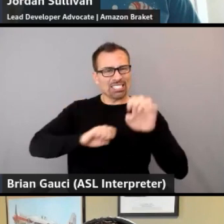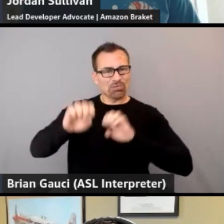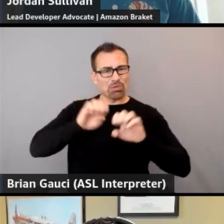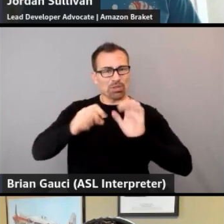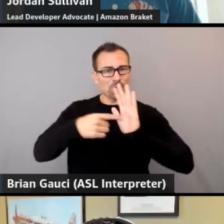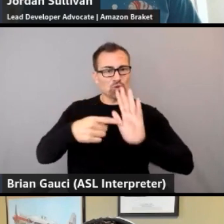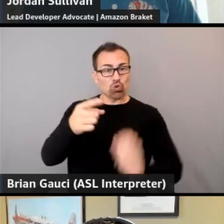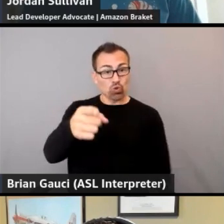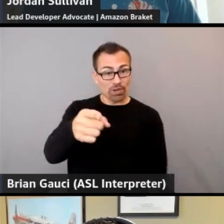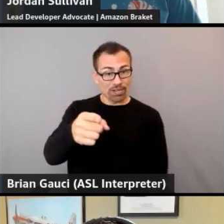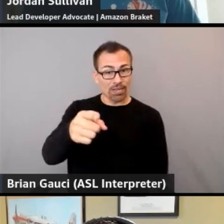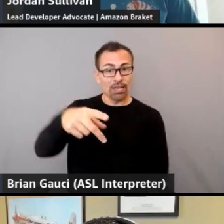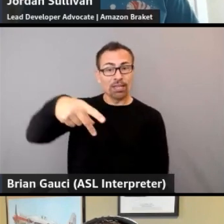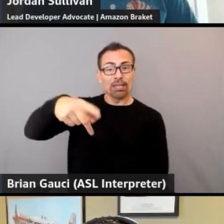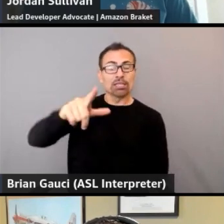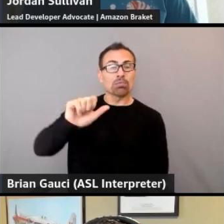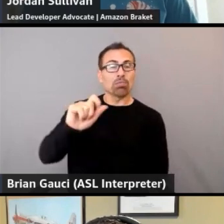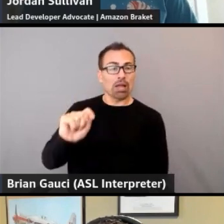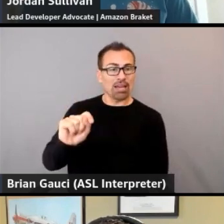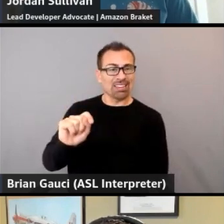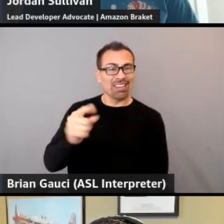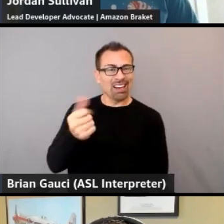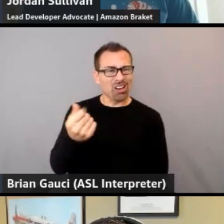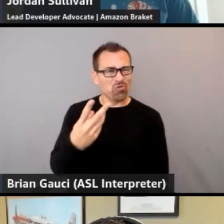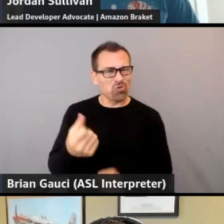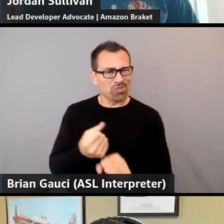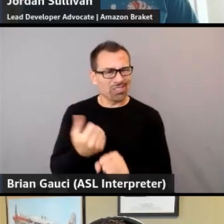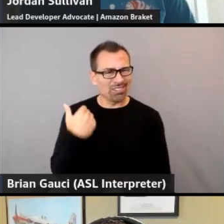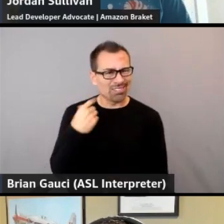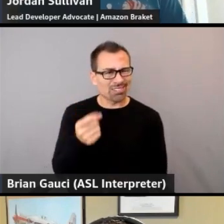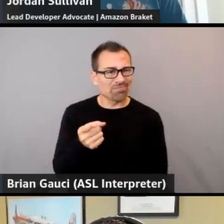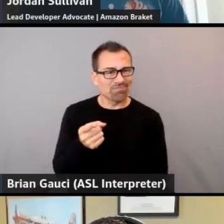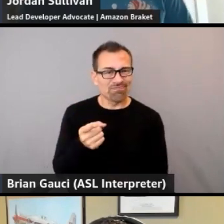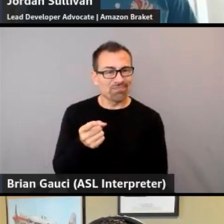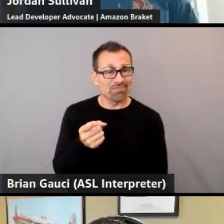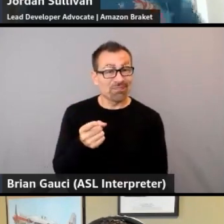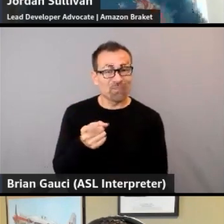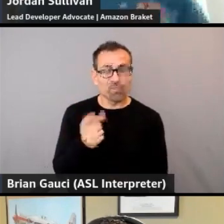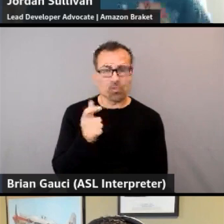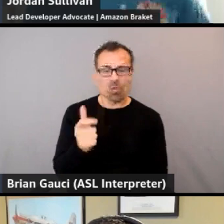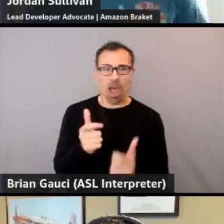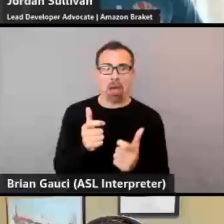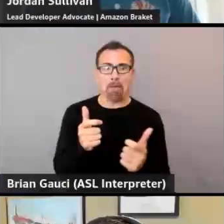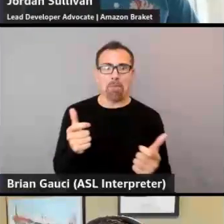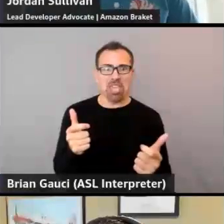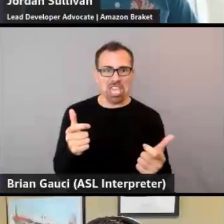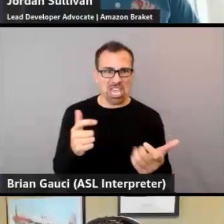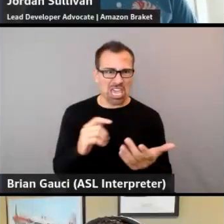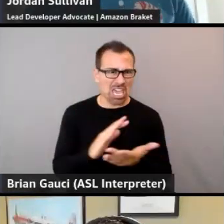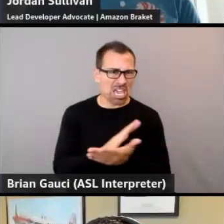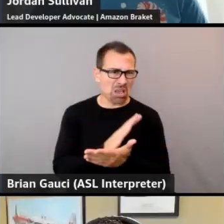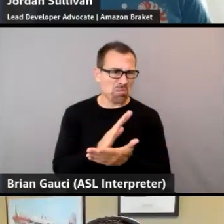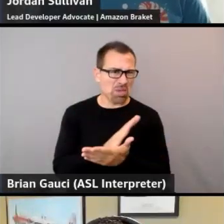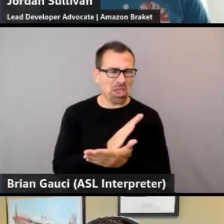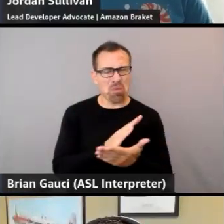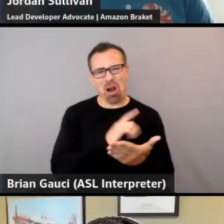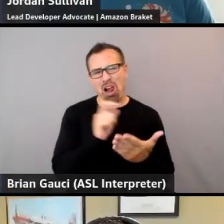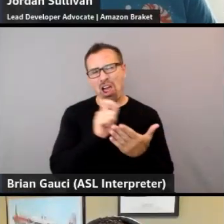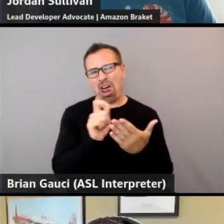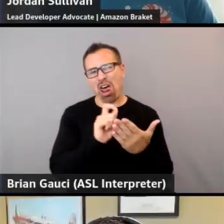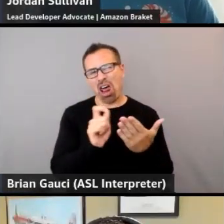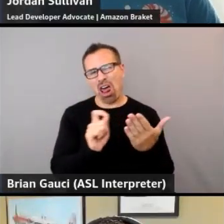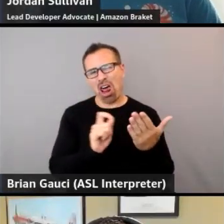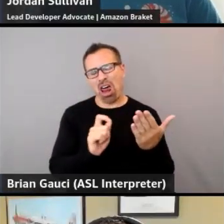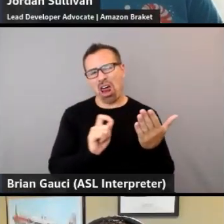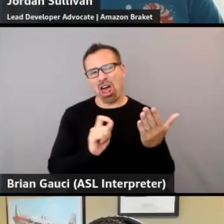this plot alone, like a few years ago, this would have been a big paper run by many people in an experimental